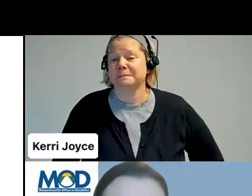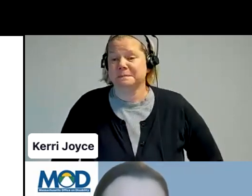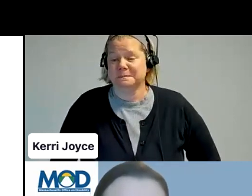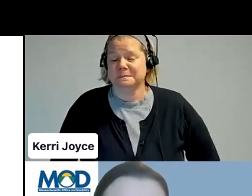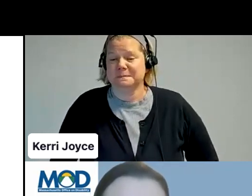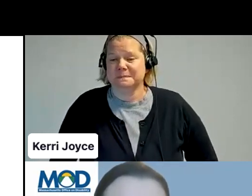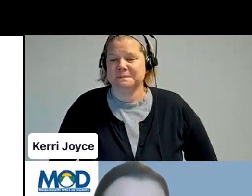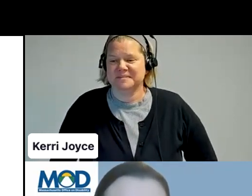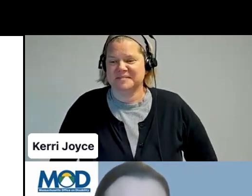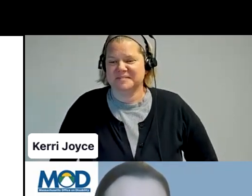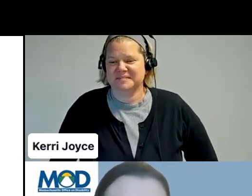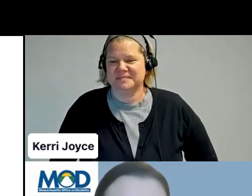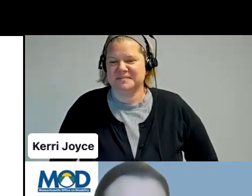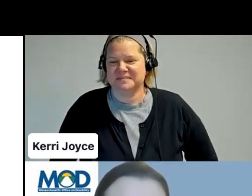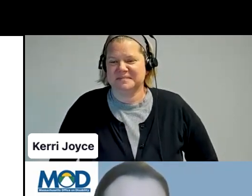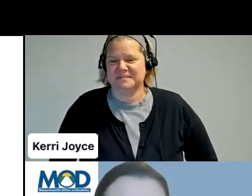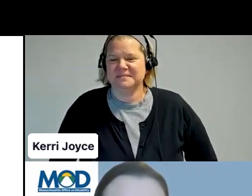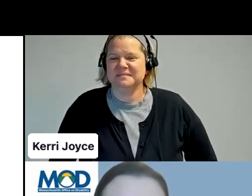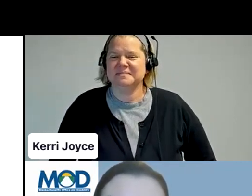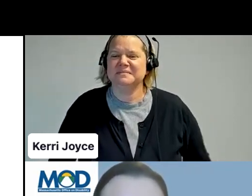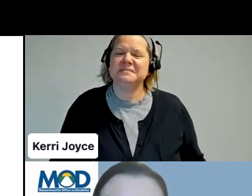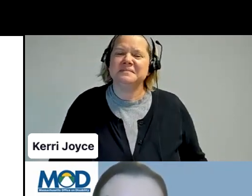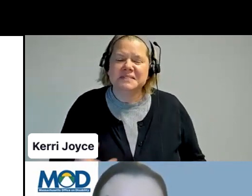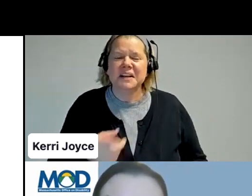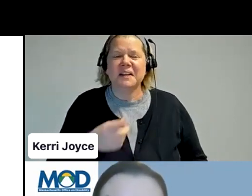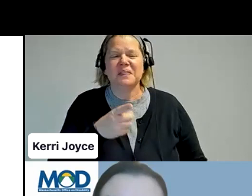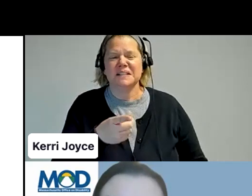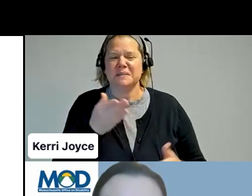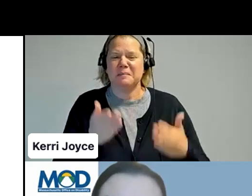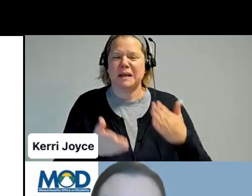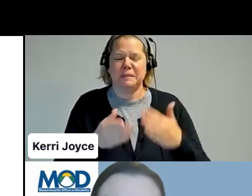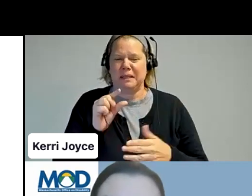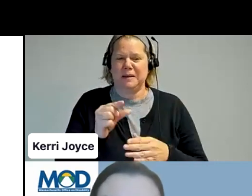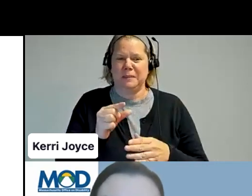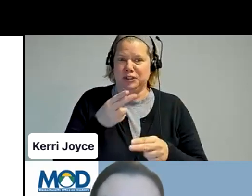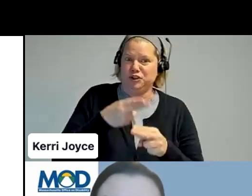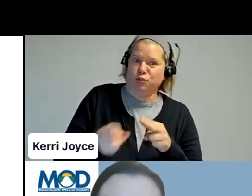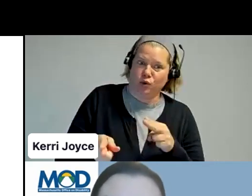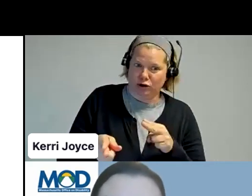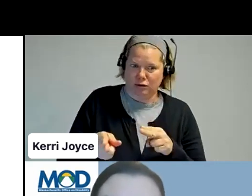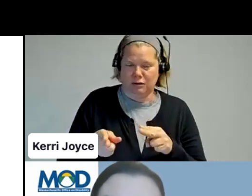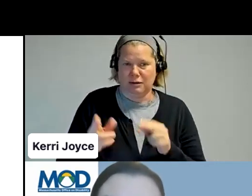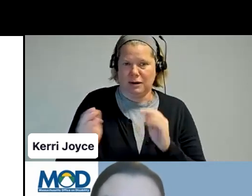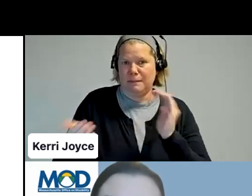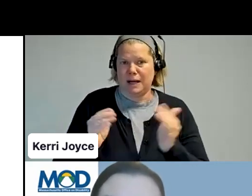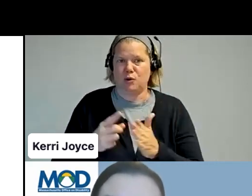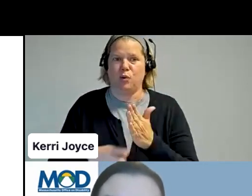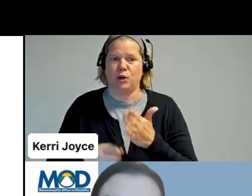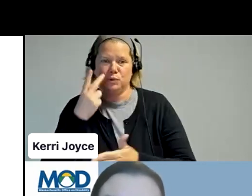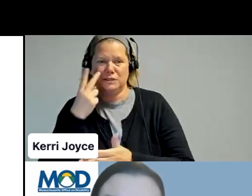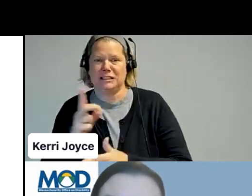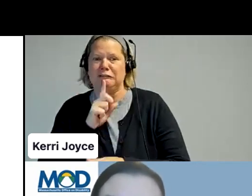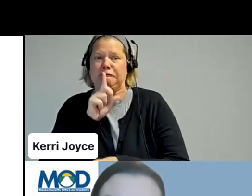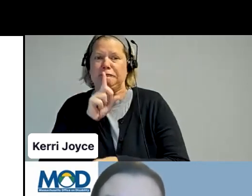So that's maybe a bit shorter than realistic, but hopefully gives you an idea of the sort of language you can use in